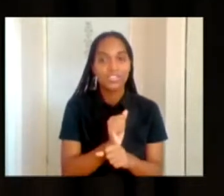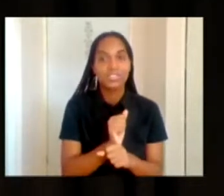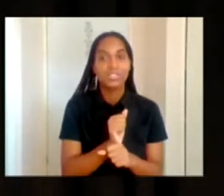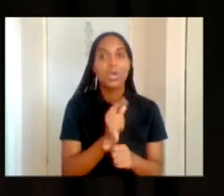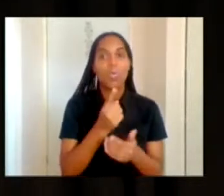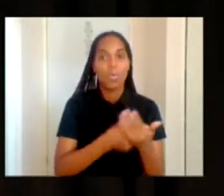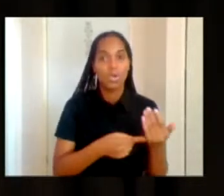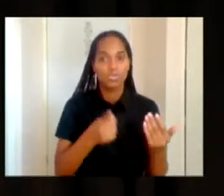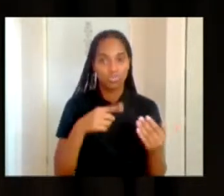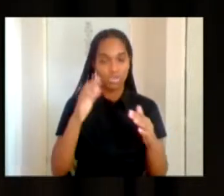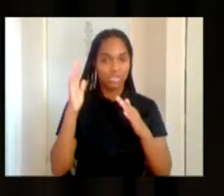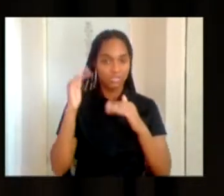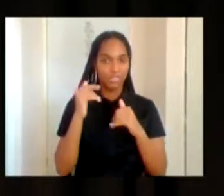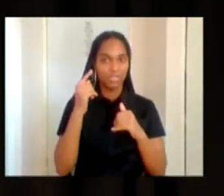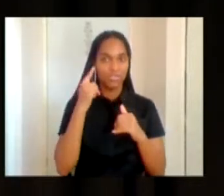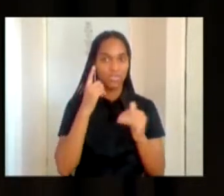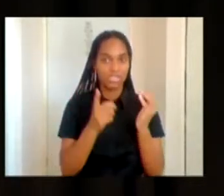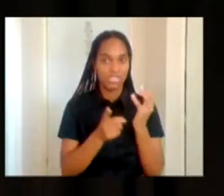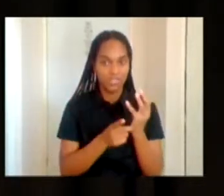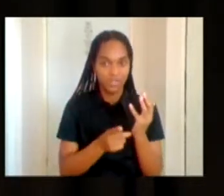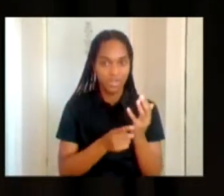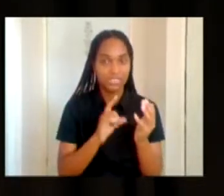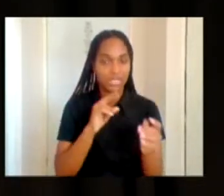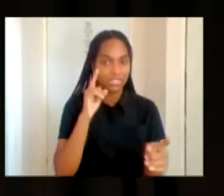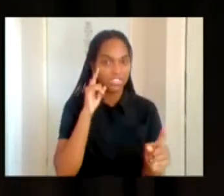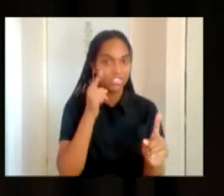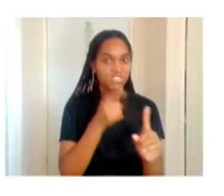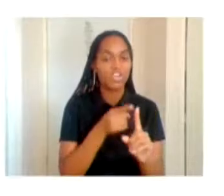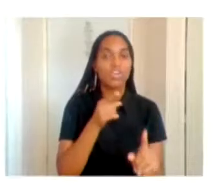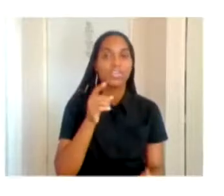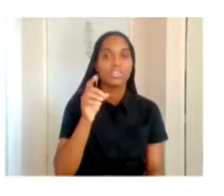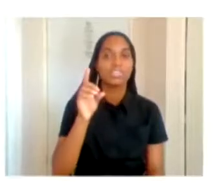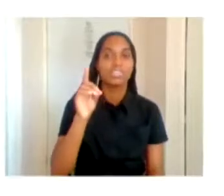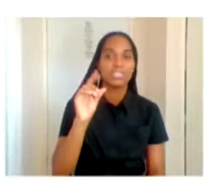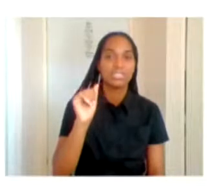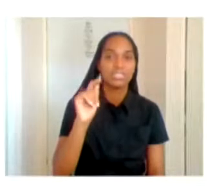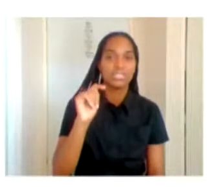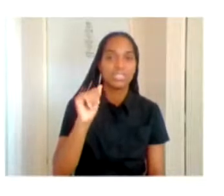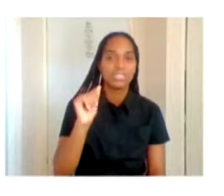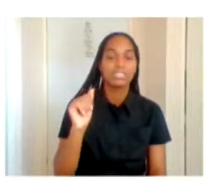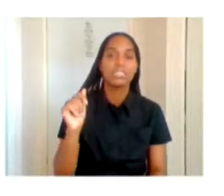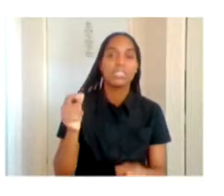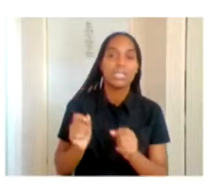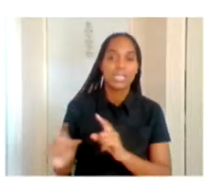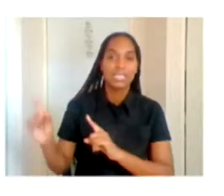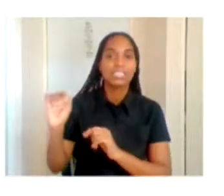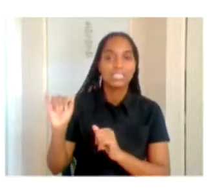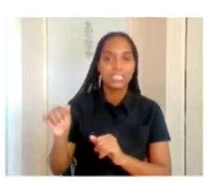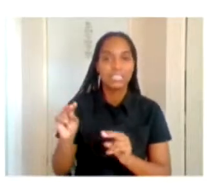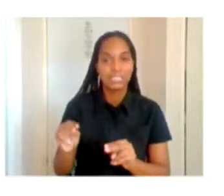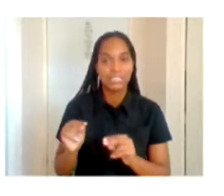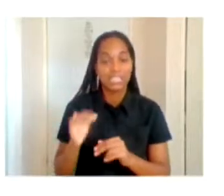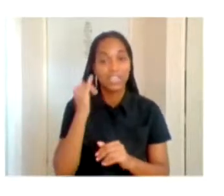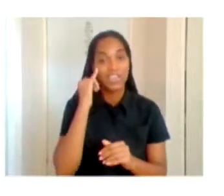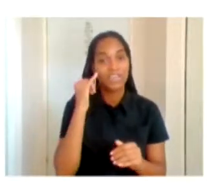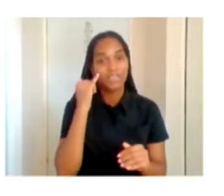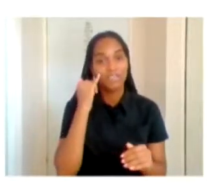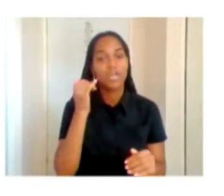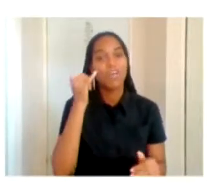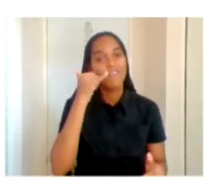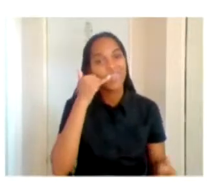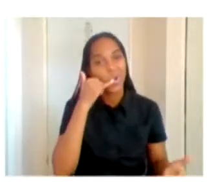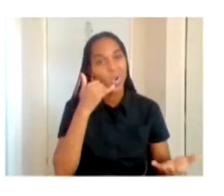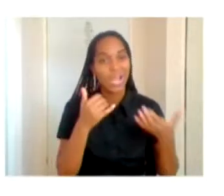expect the devices that you're targeting with the datacasting to need for reception. For example, if you're going to a handheld device or some